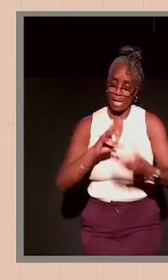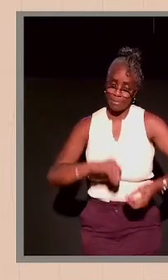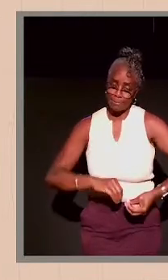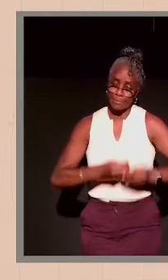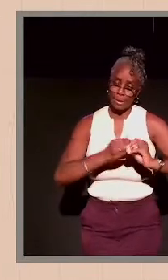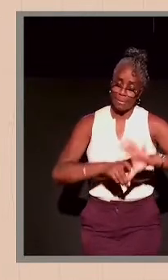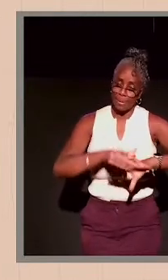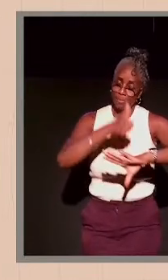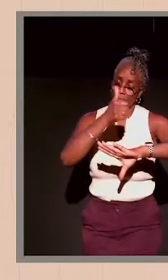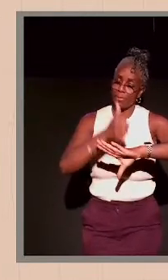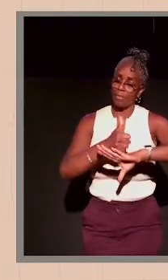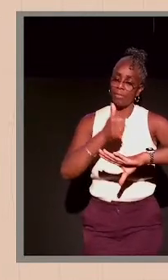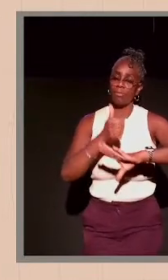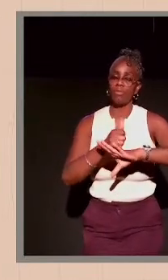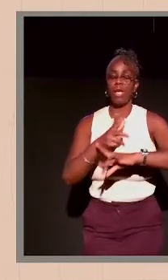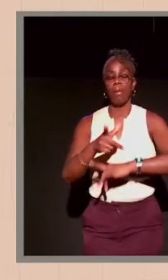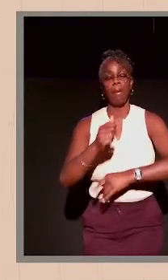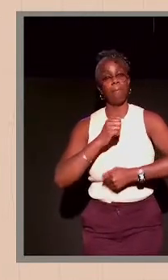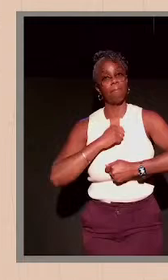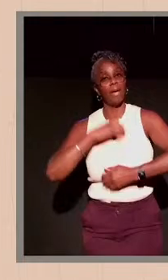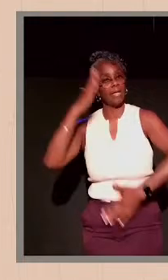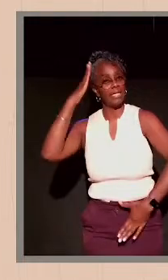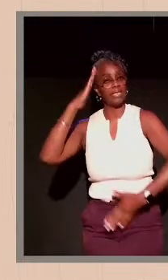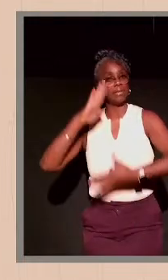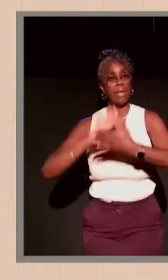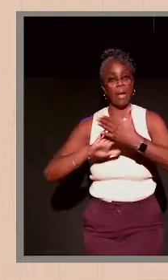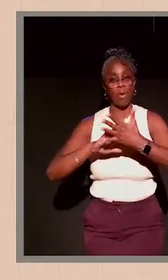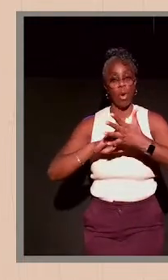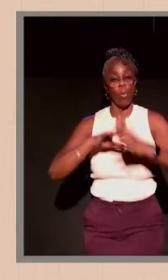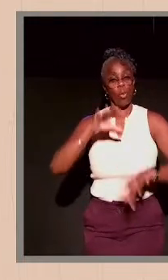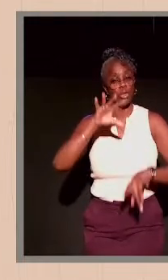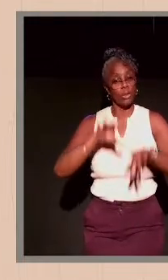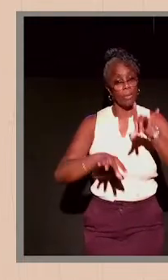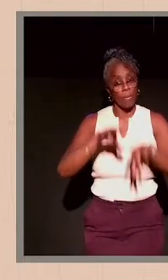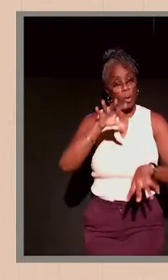Again, my only experience with computer programming